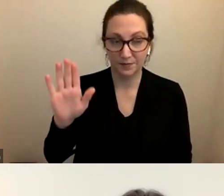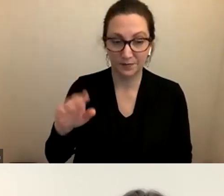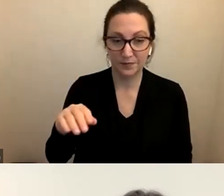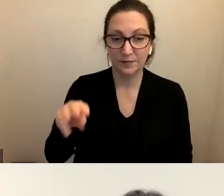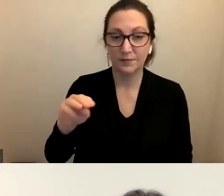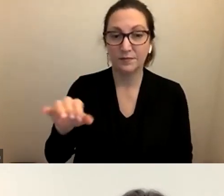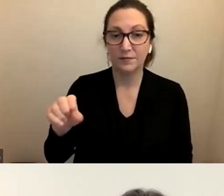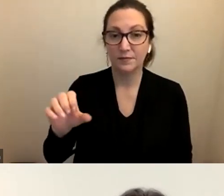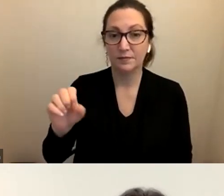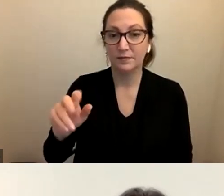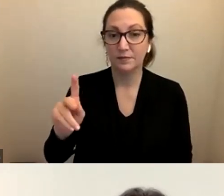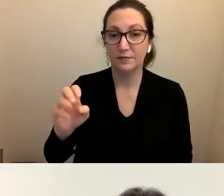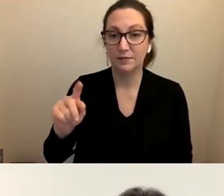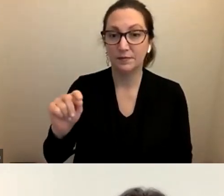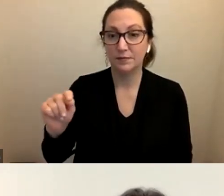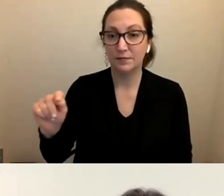Ms. Gerrit,